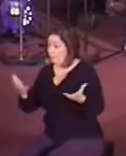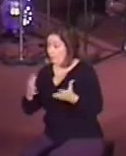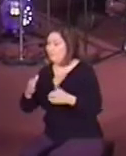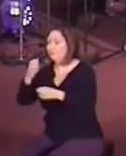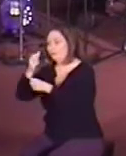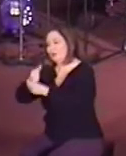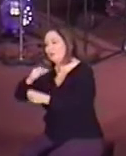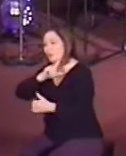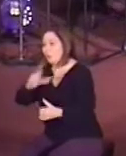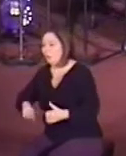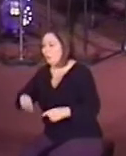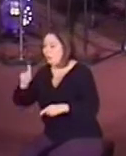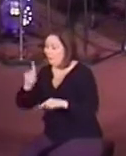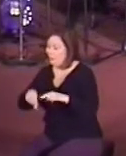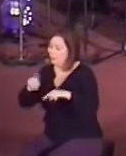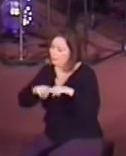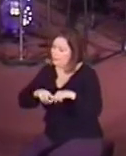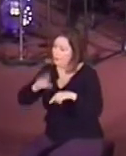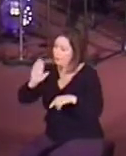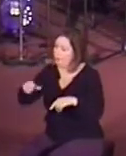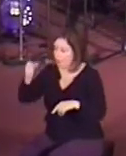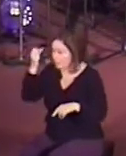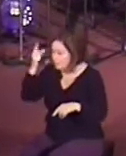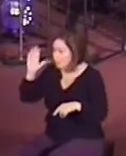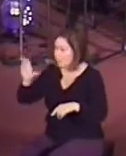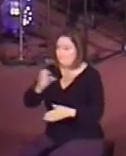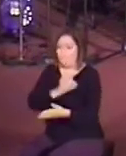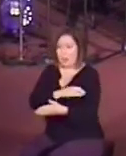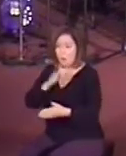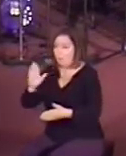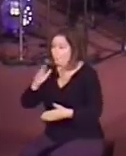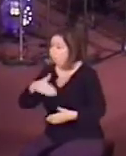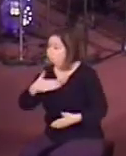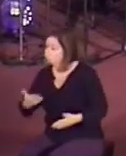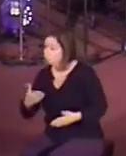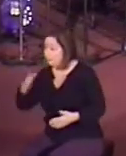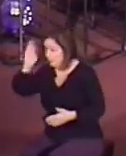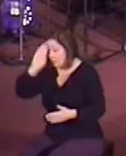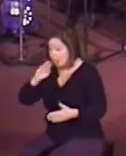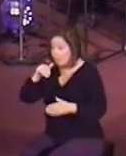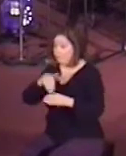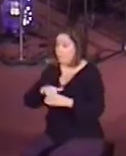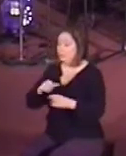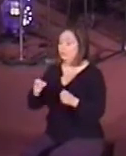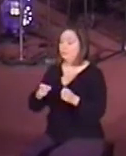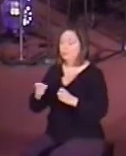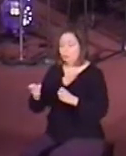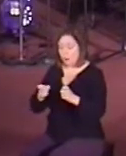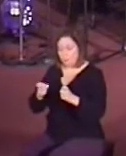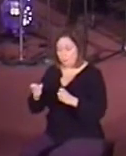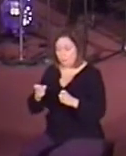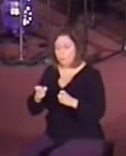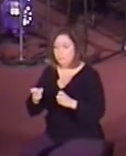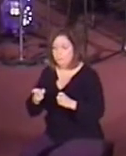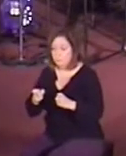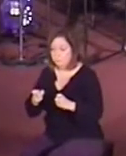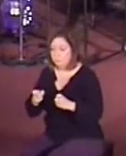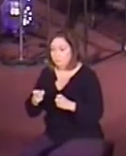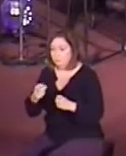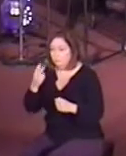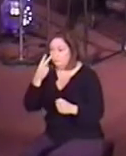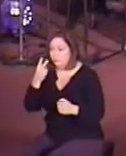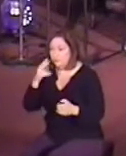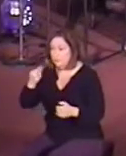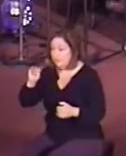can't lean on your own understanding or your own power or your own will. God is in control. Look what